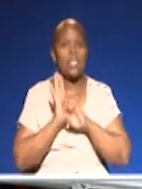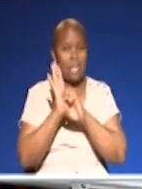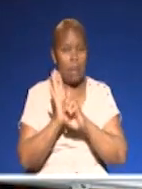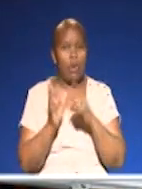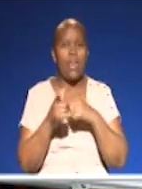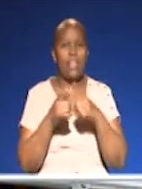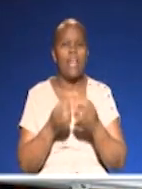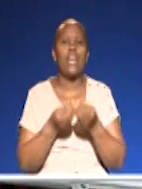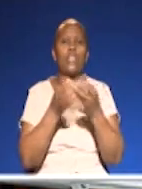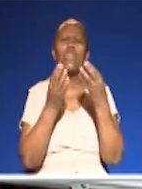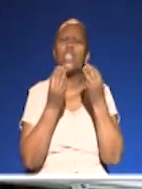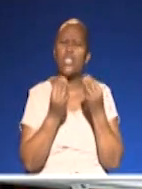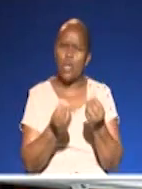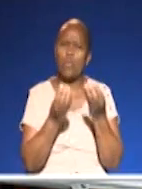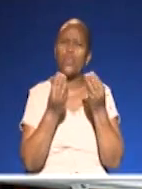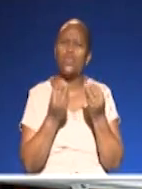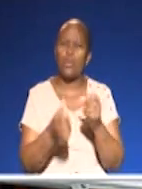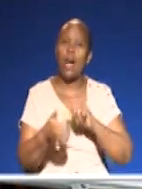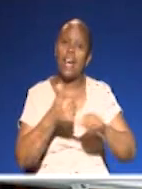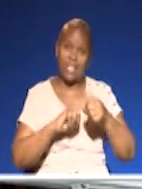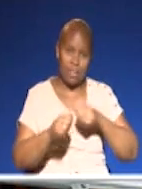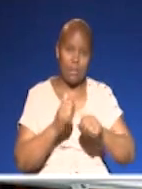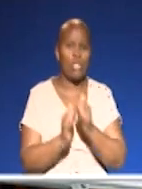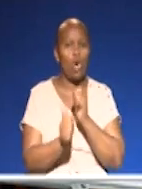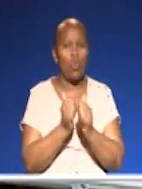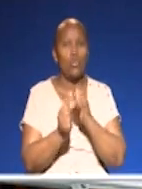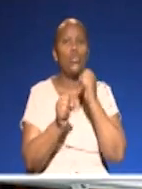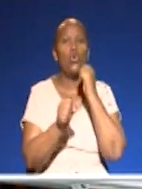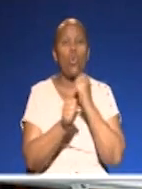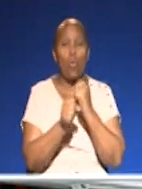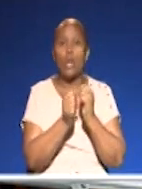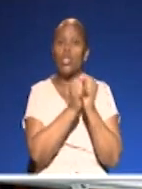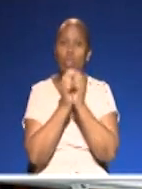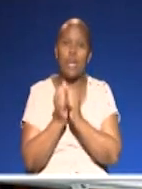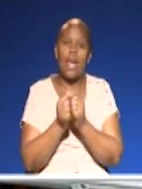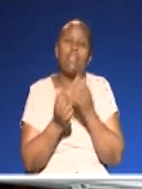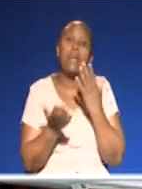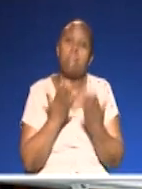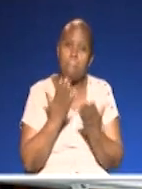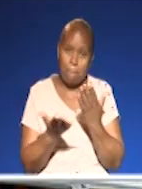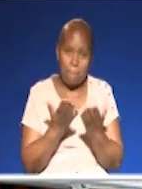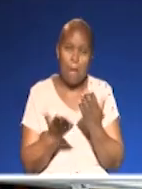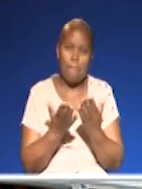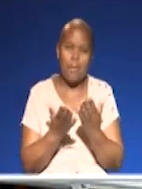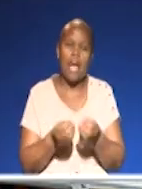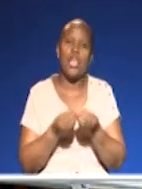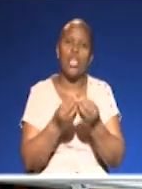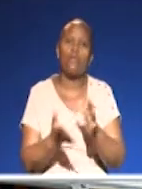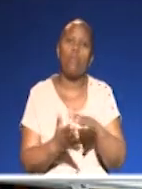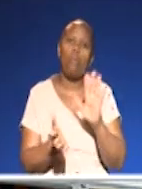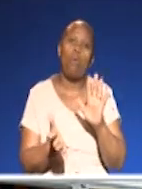Then I'll give you a simple activity which we shall do together, and perhaps you do extra